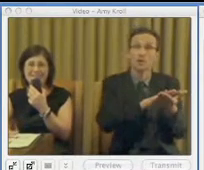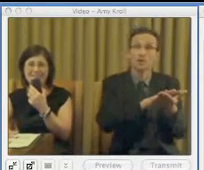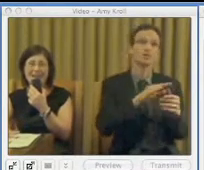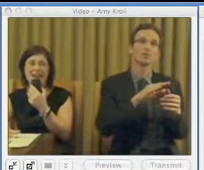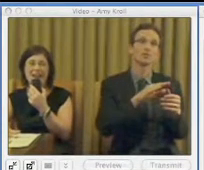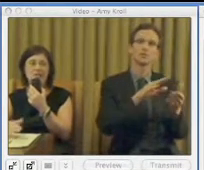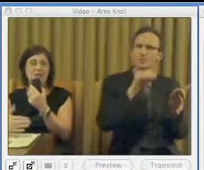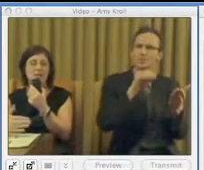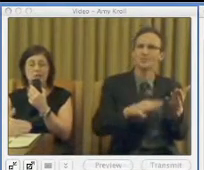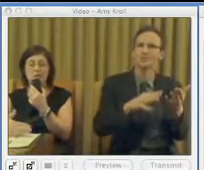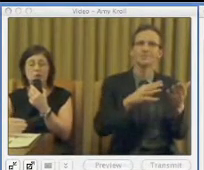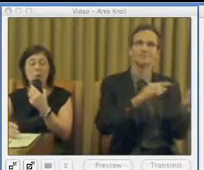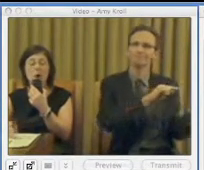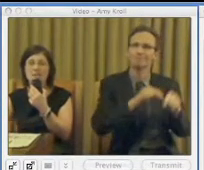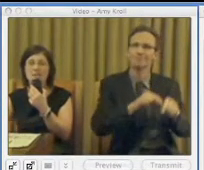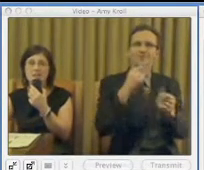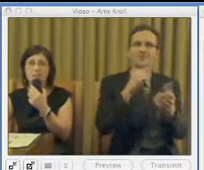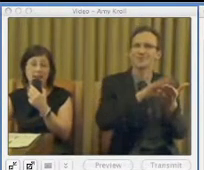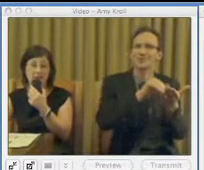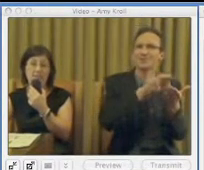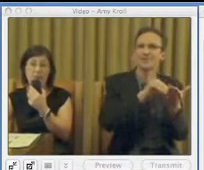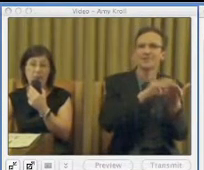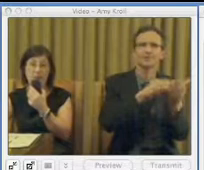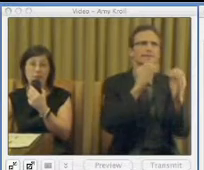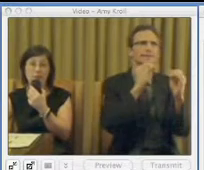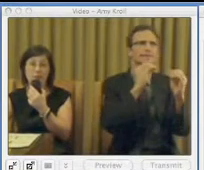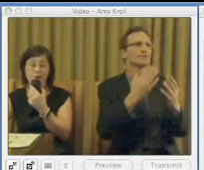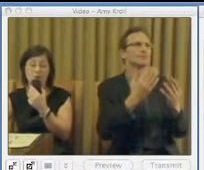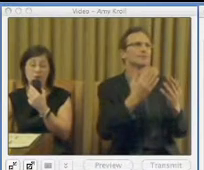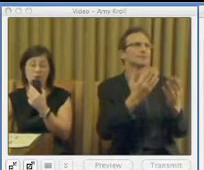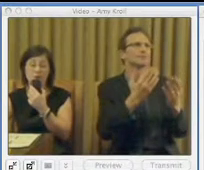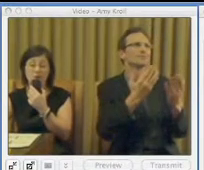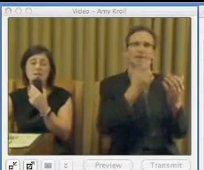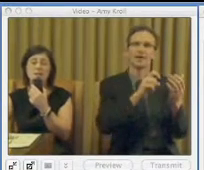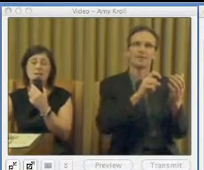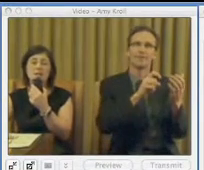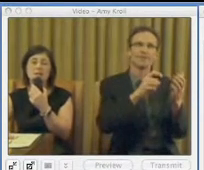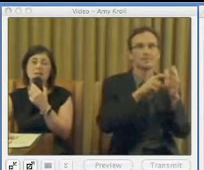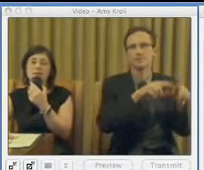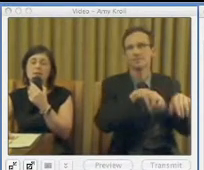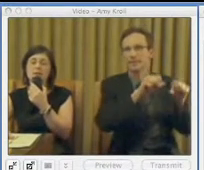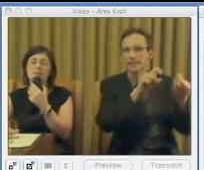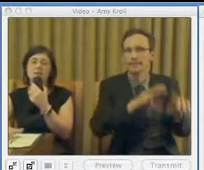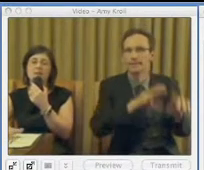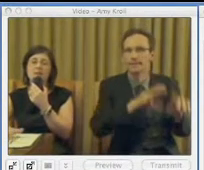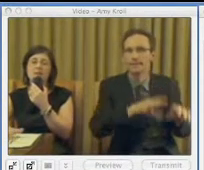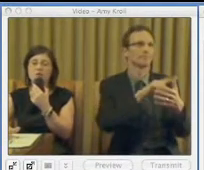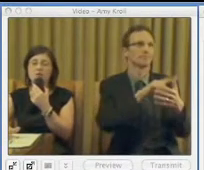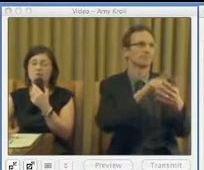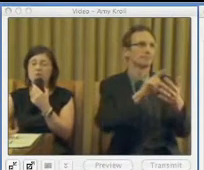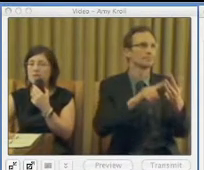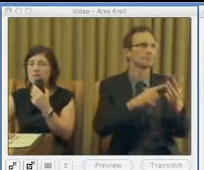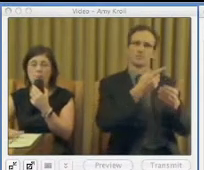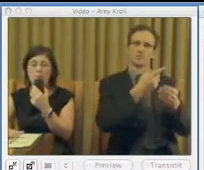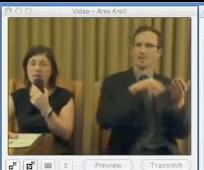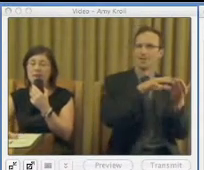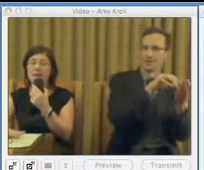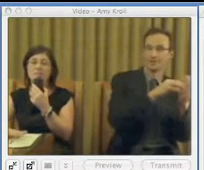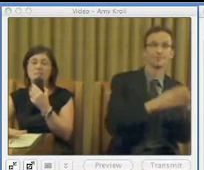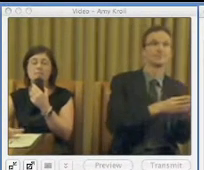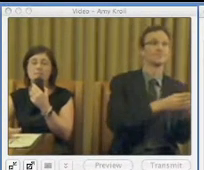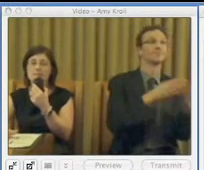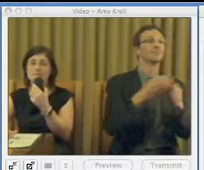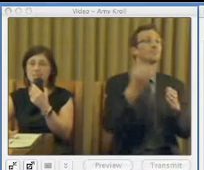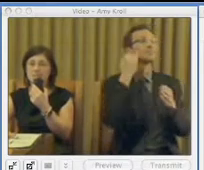looking to learn, and there'll be certain requirements around what they have to take away from that context. If it's a